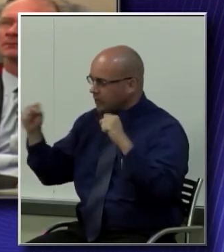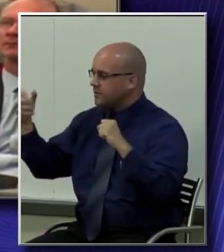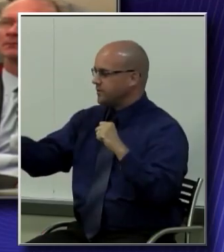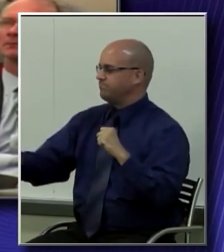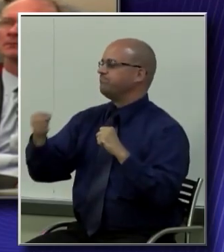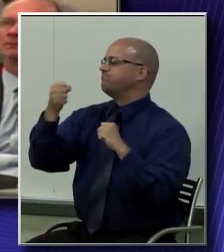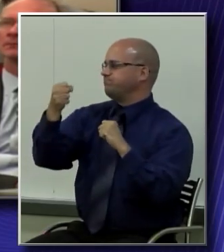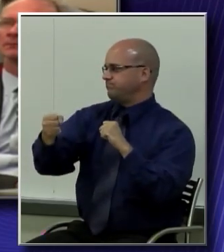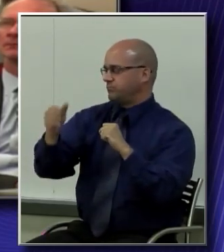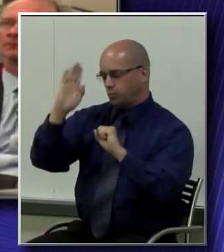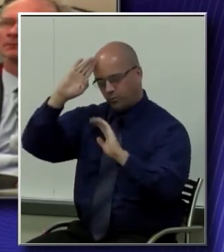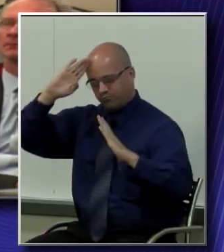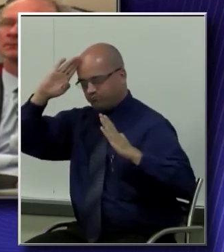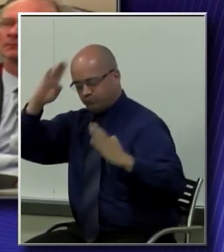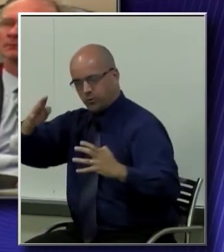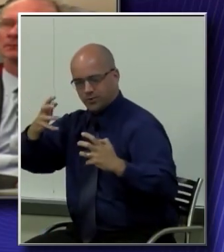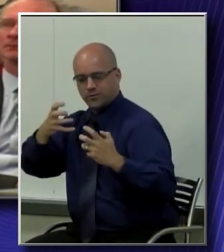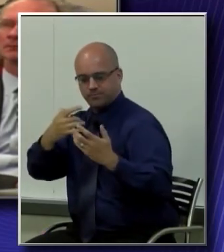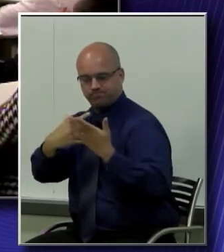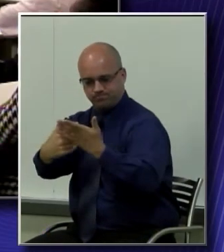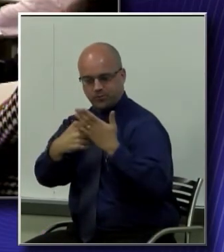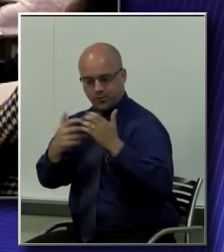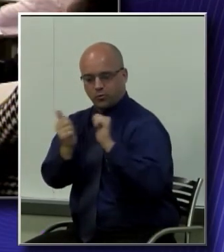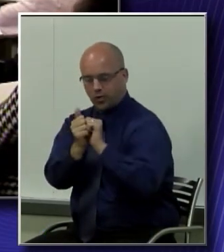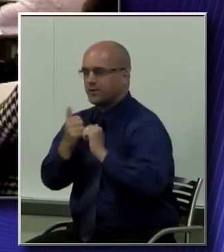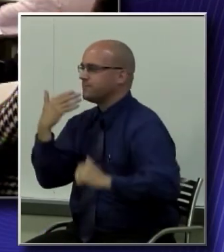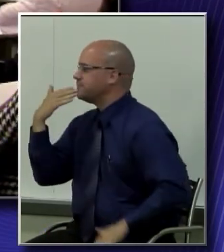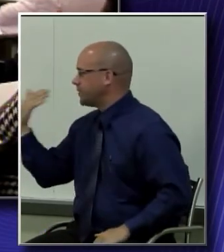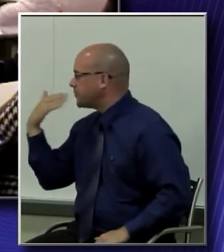as concerned. Thank you. Thank you.